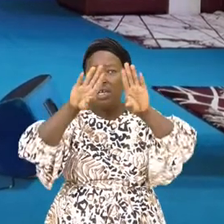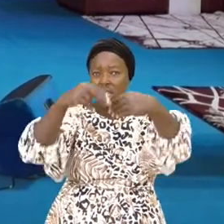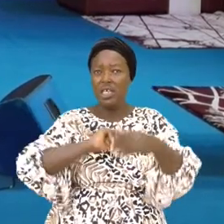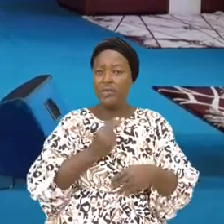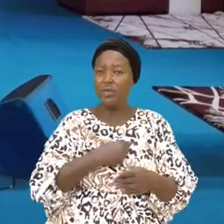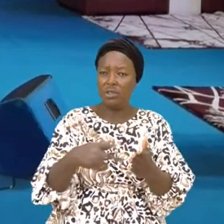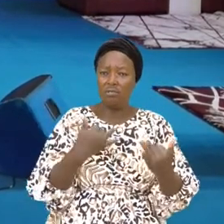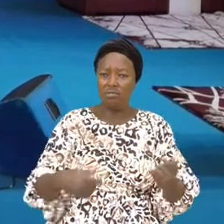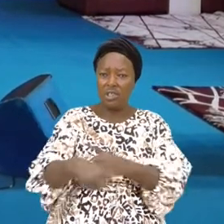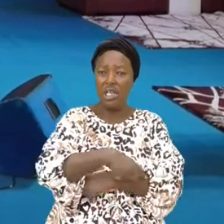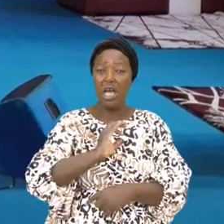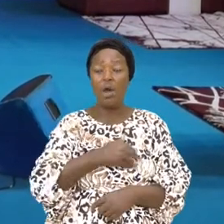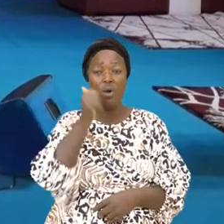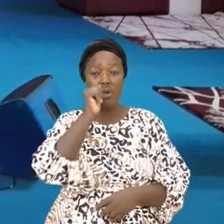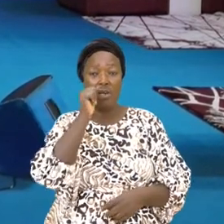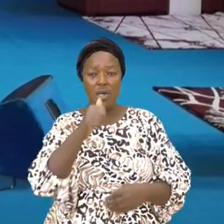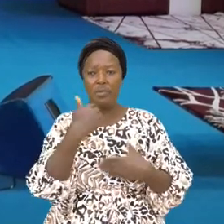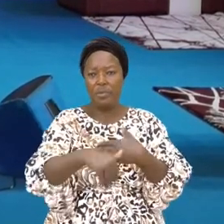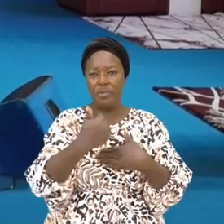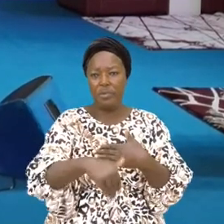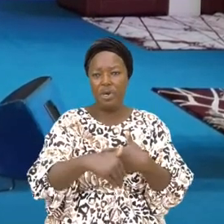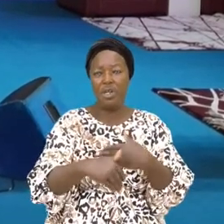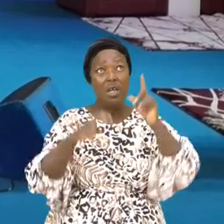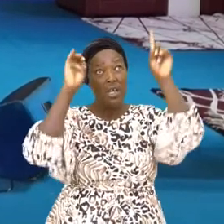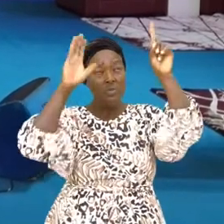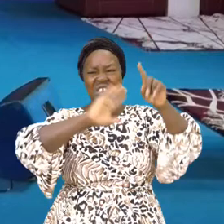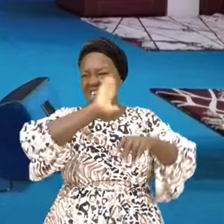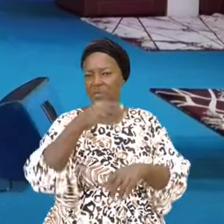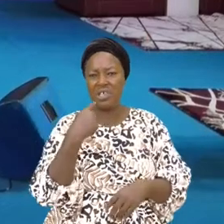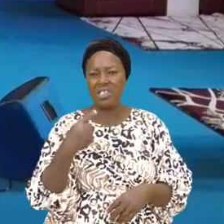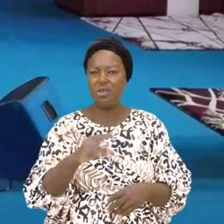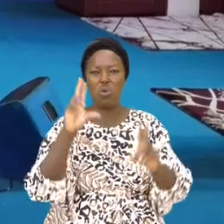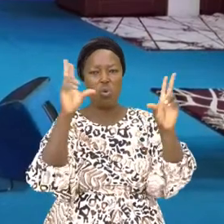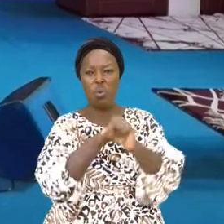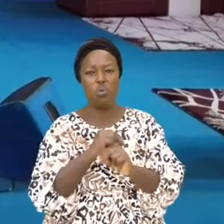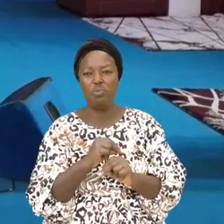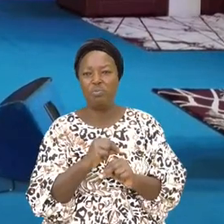this day our daily bread, he will never say no.